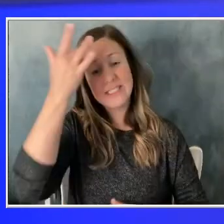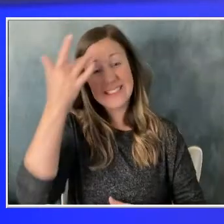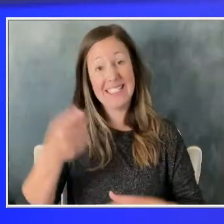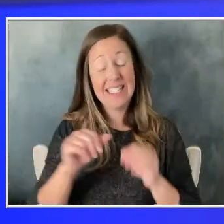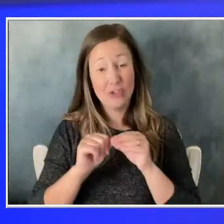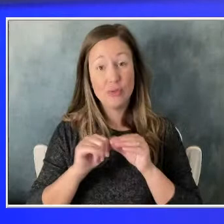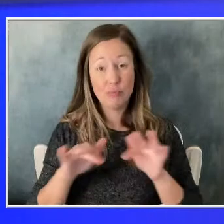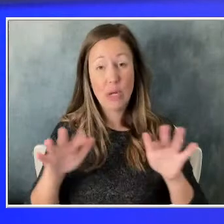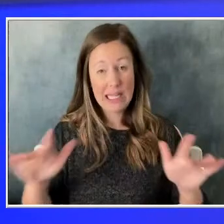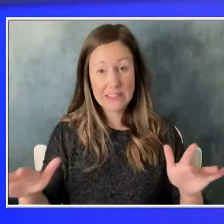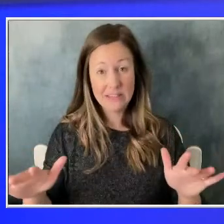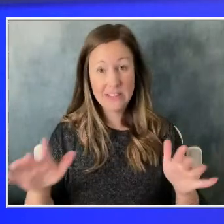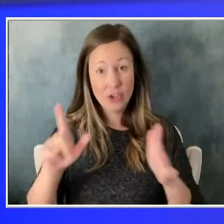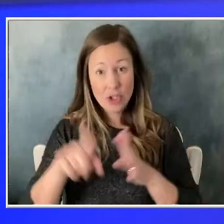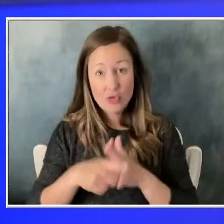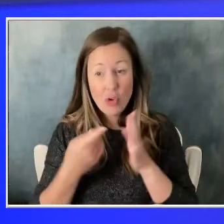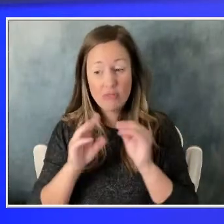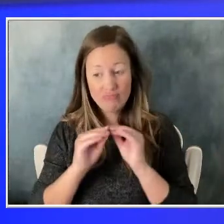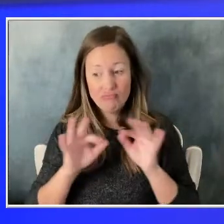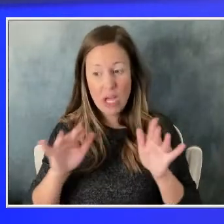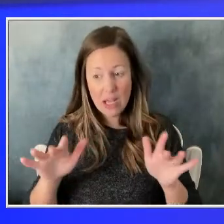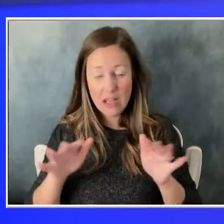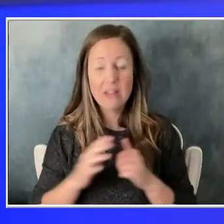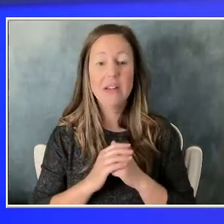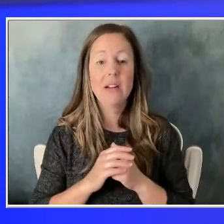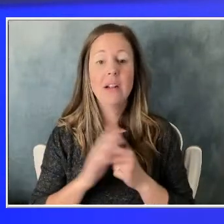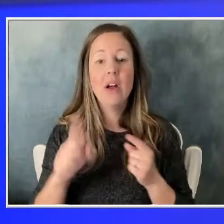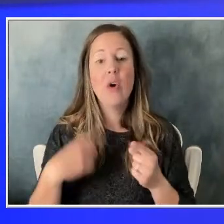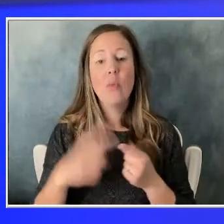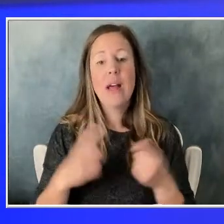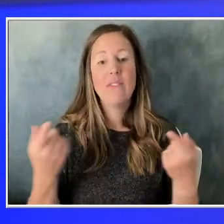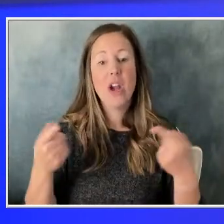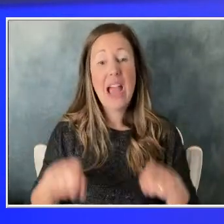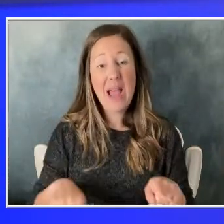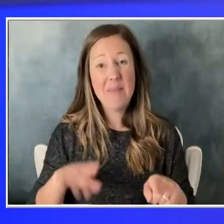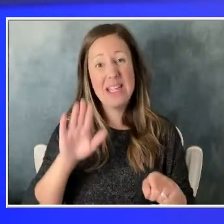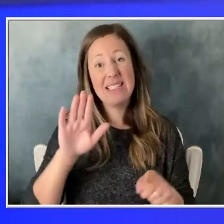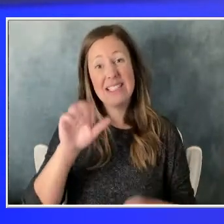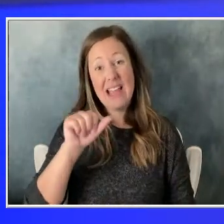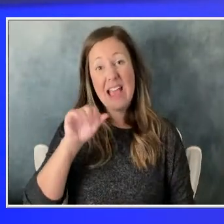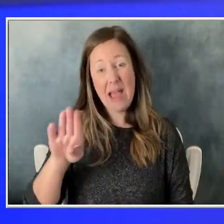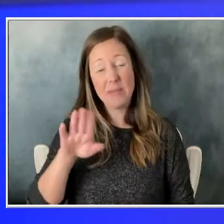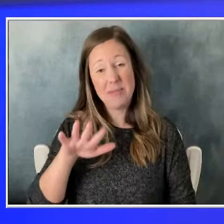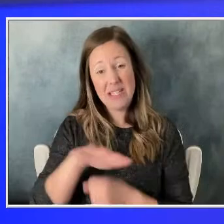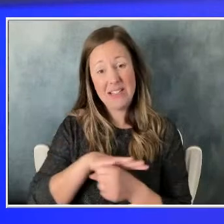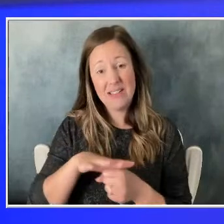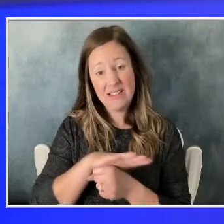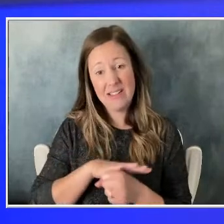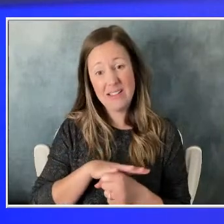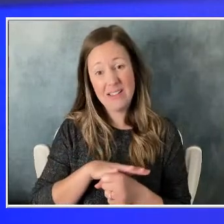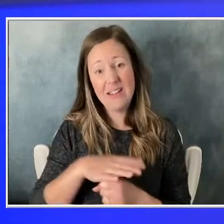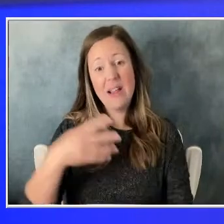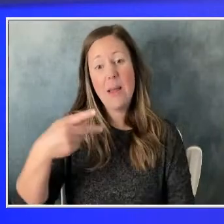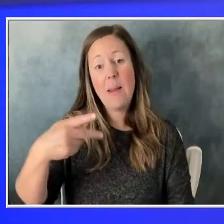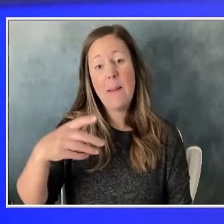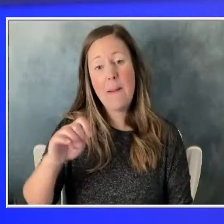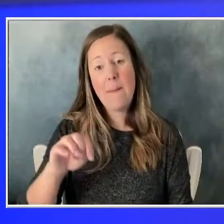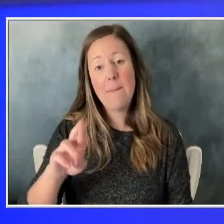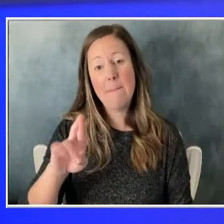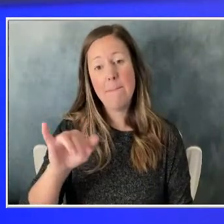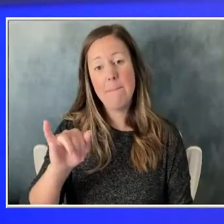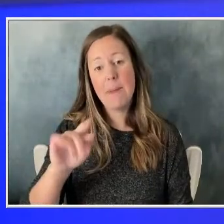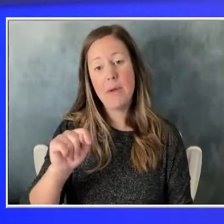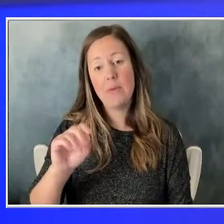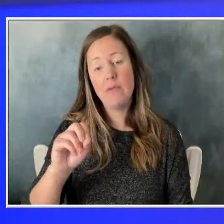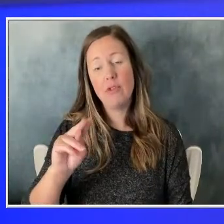out different way, when spread to abdominal cavity, so we call it peritoneal disease is spread. The question is, number